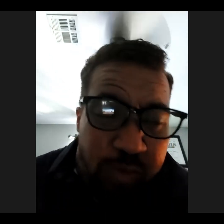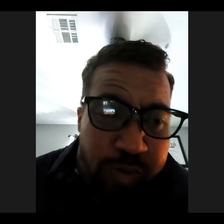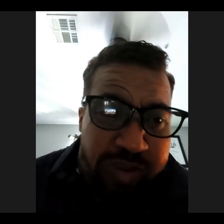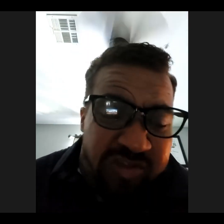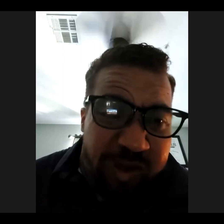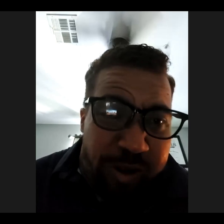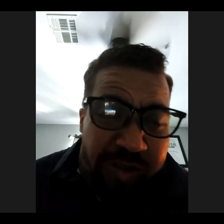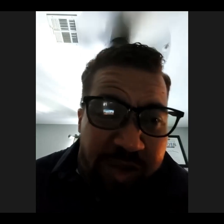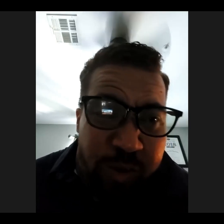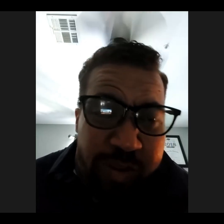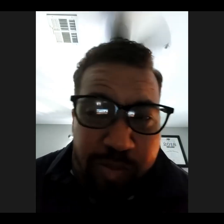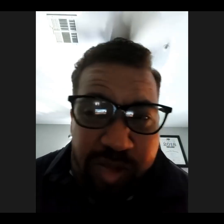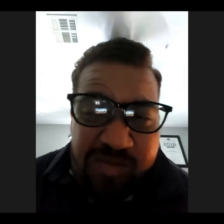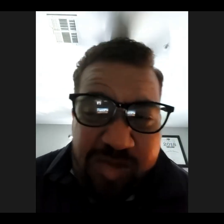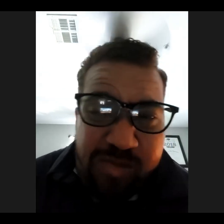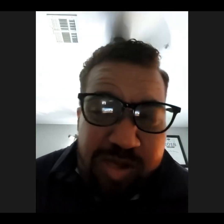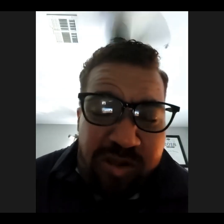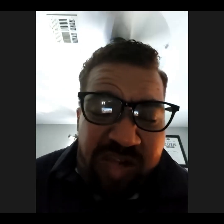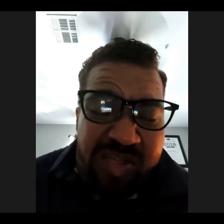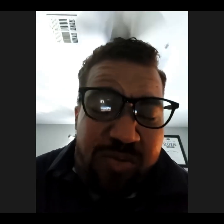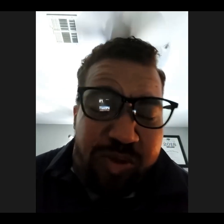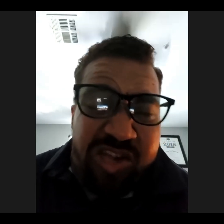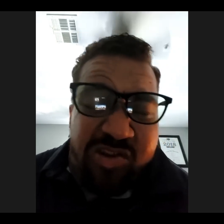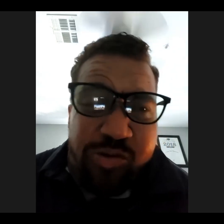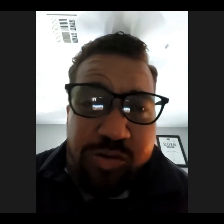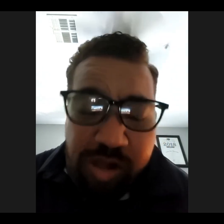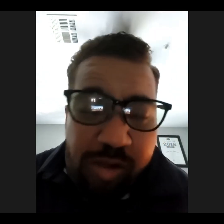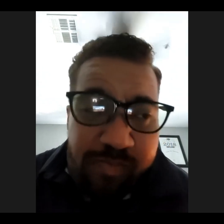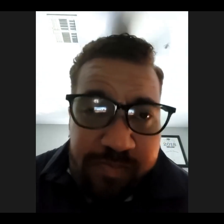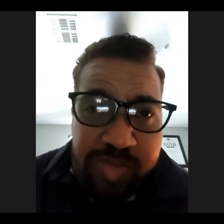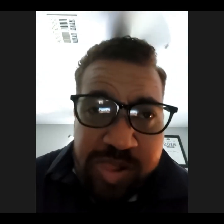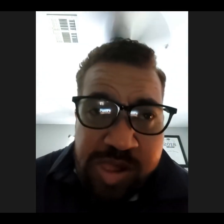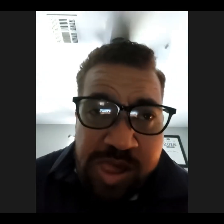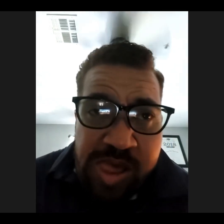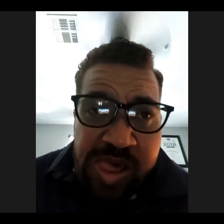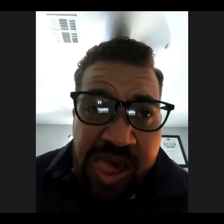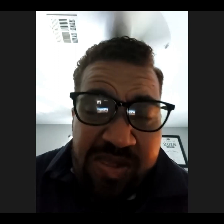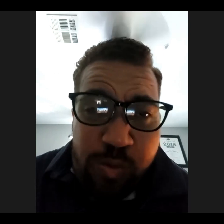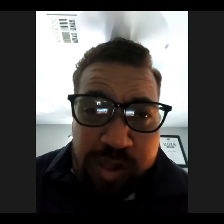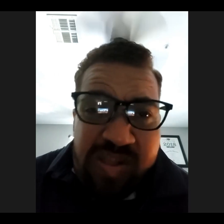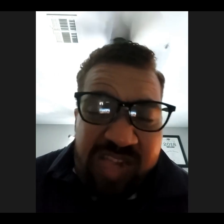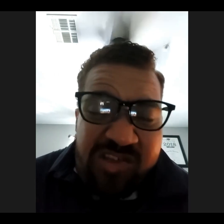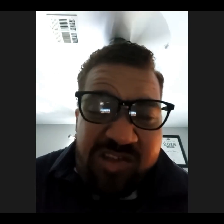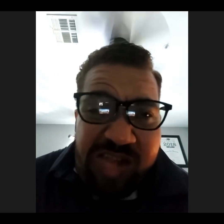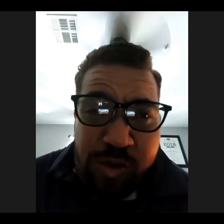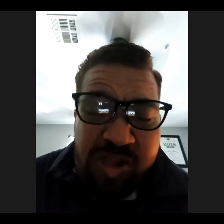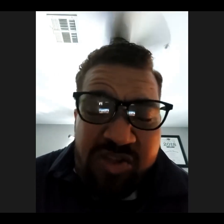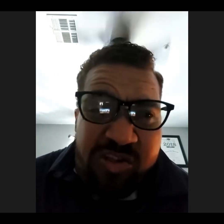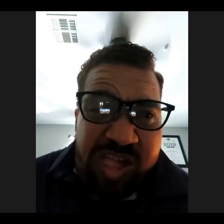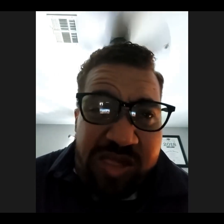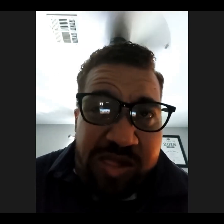they weren't really sure like where to place me, because like they place you at an organization that